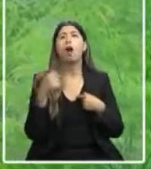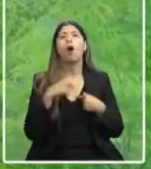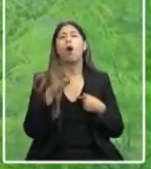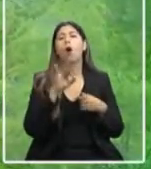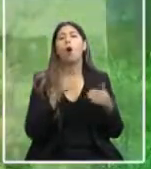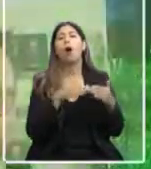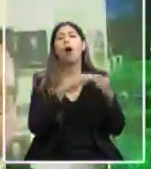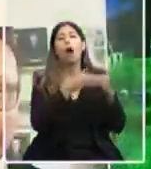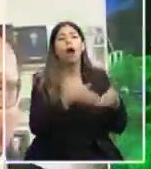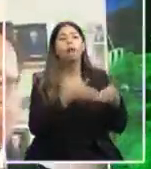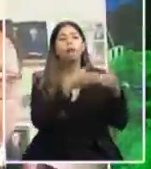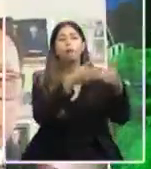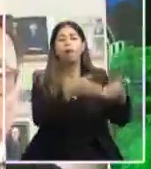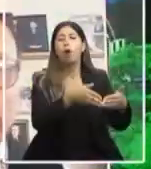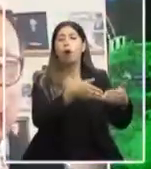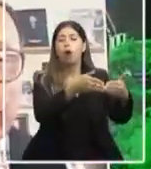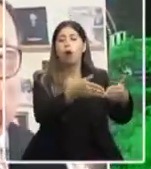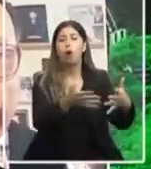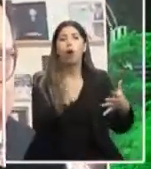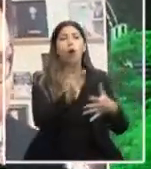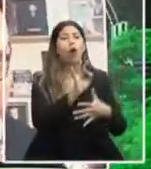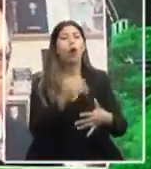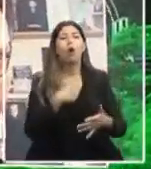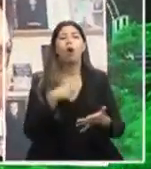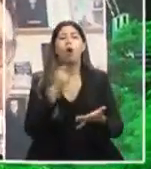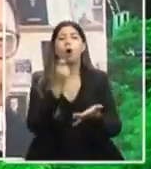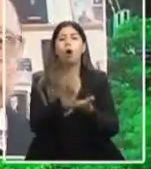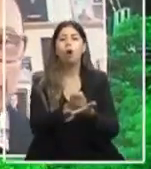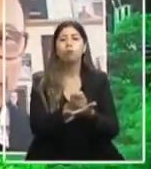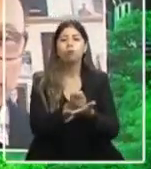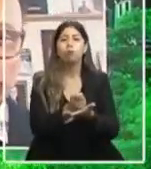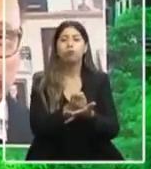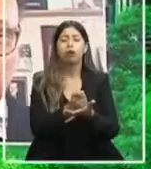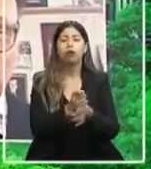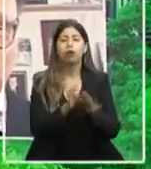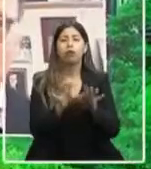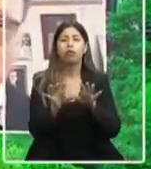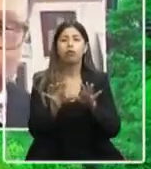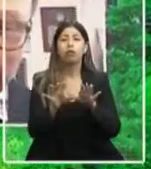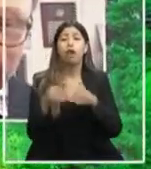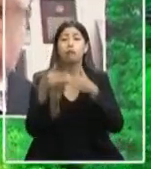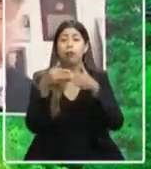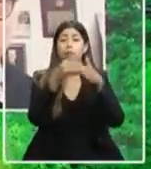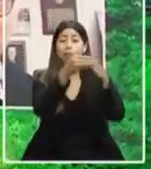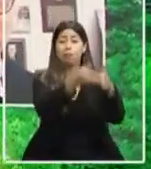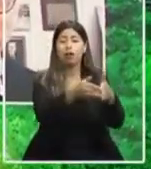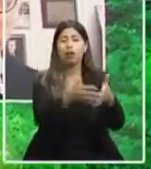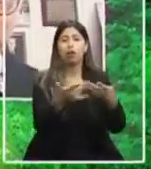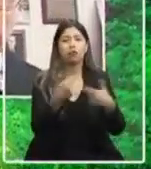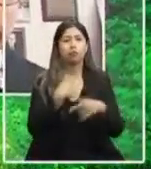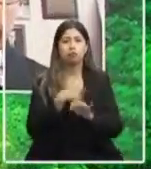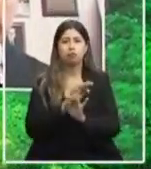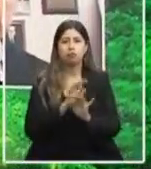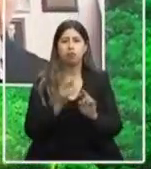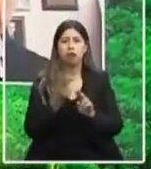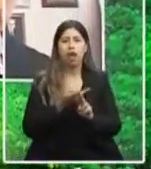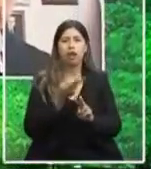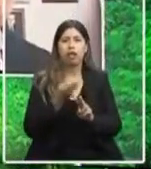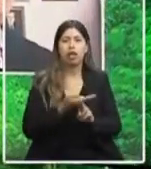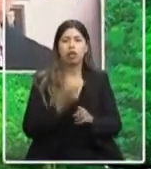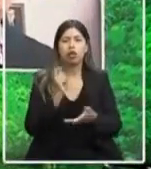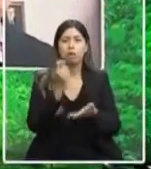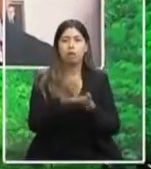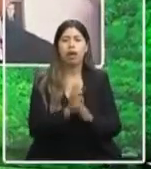shipped on the ship, nobody pays any rents for the use of that resource. So we could, in principle, through the United Nations,